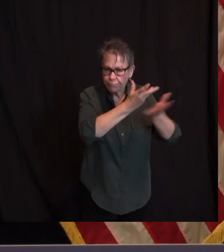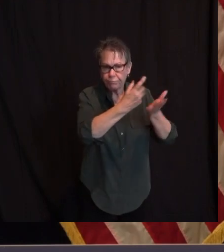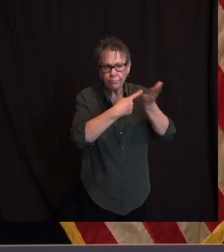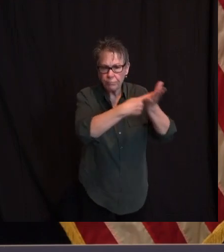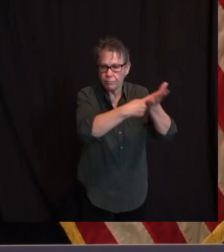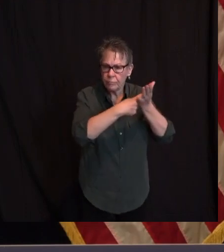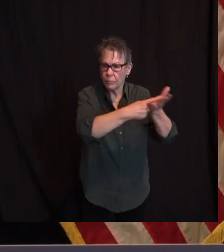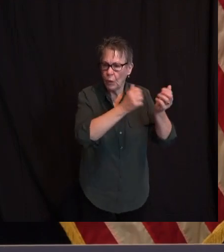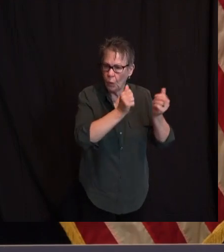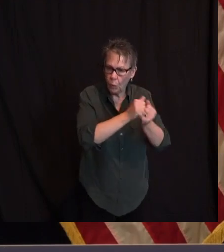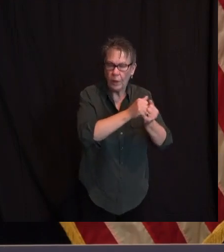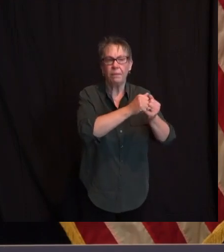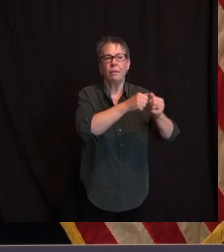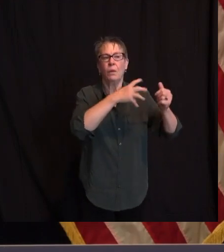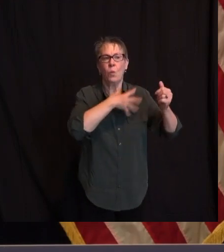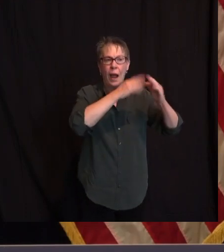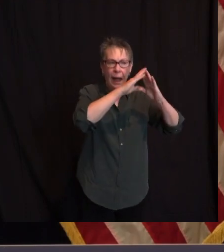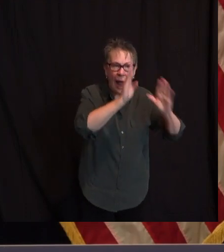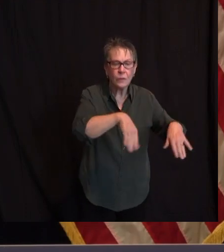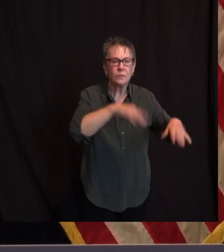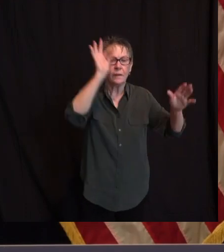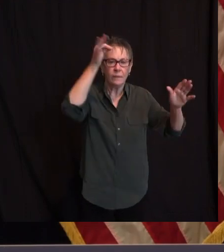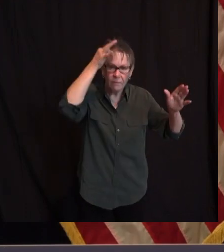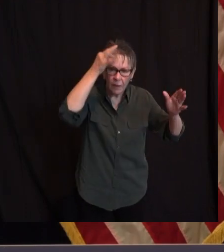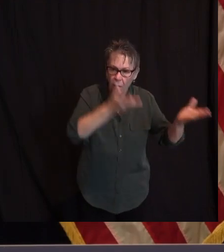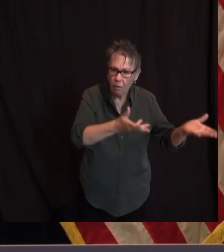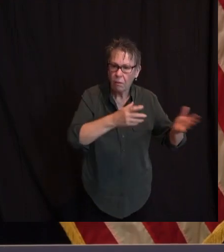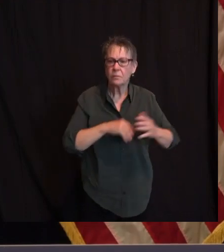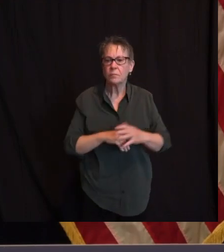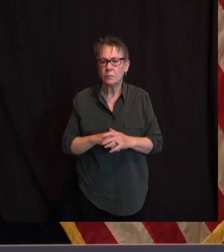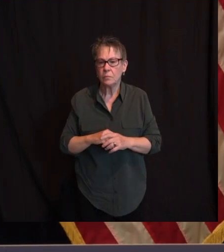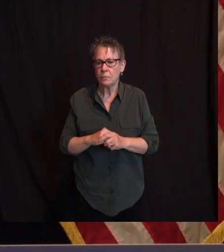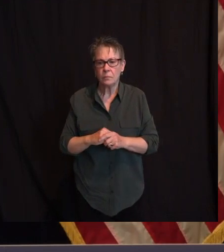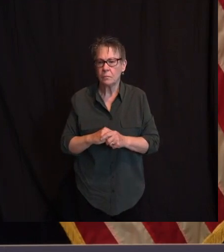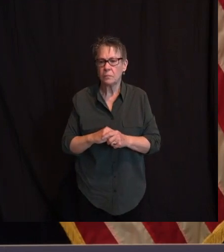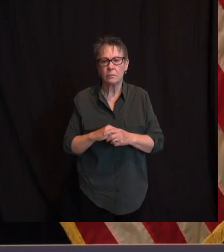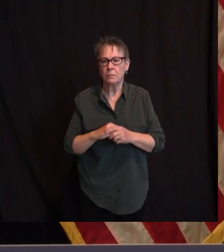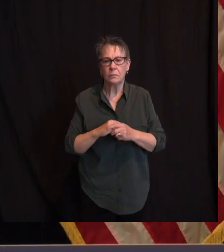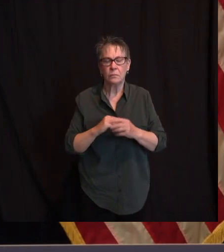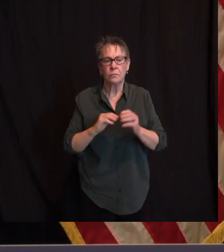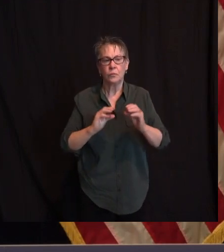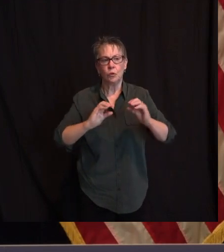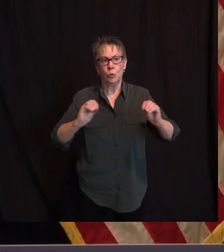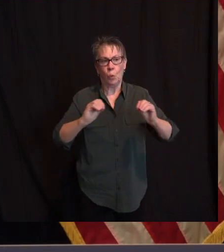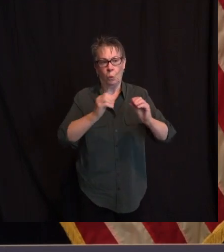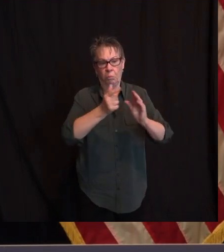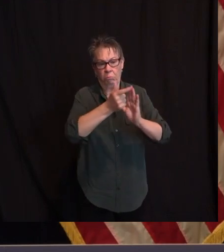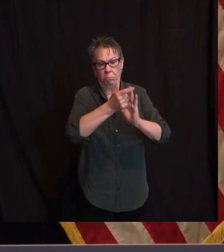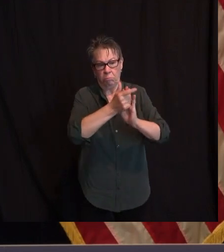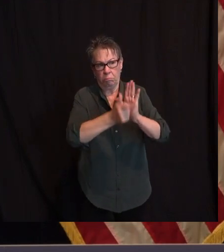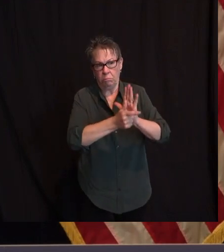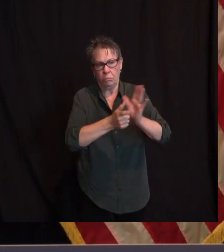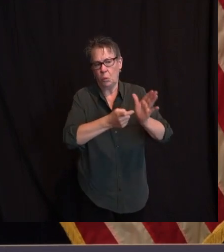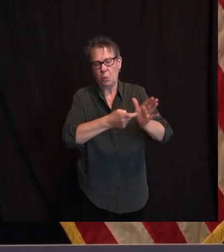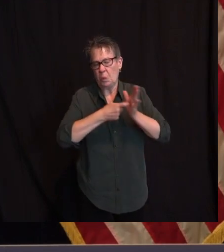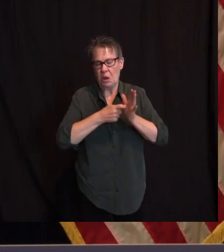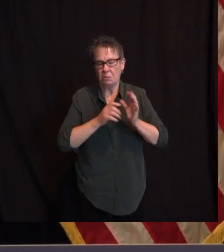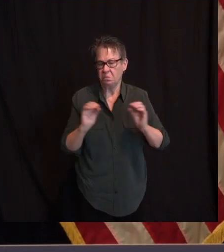required. Have you talked to them about this week, have you talked to them about the possibility of delaying the May 1st property tax